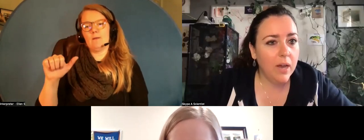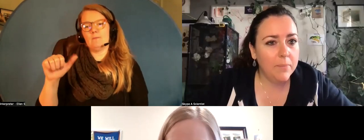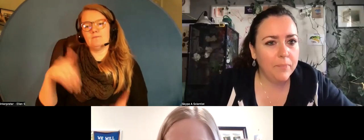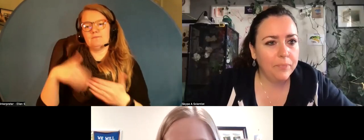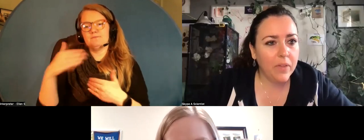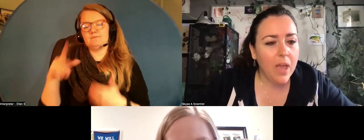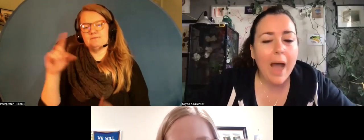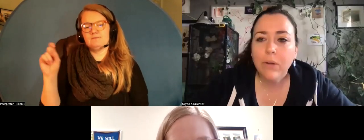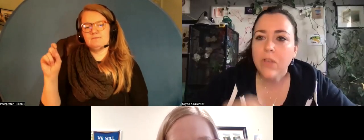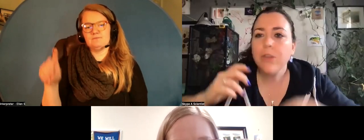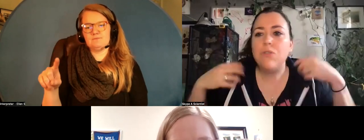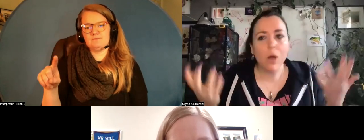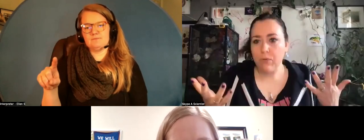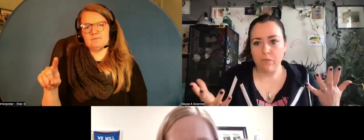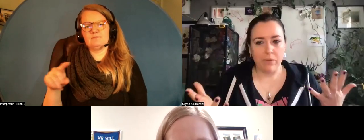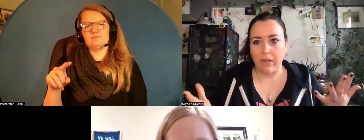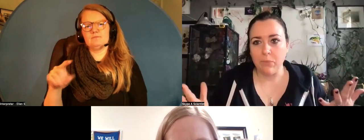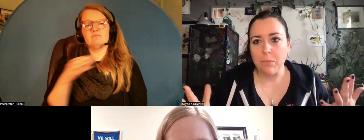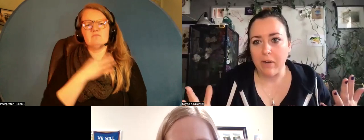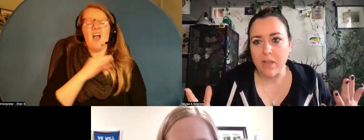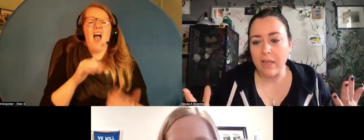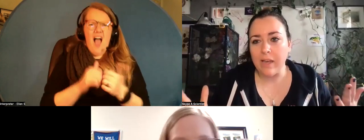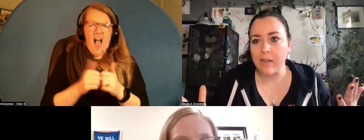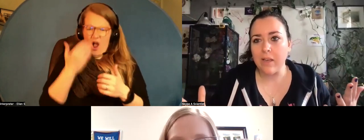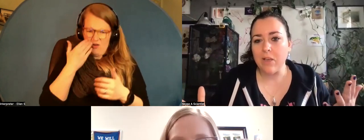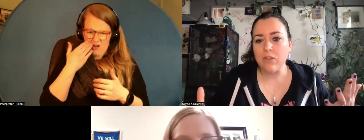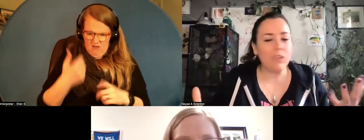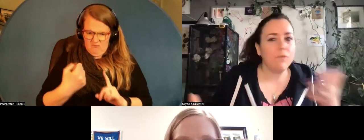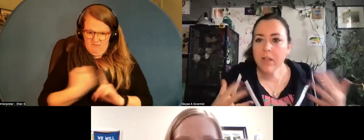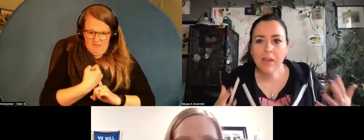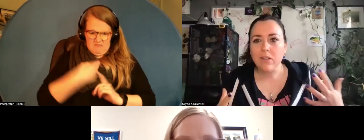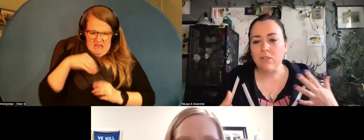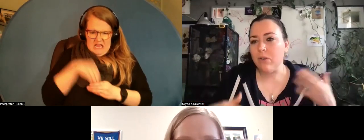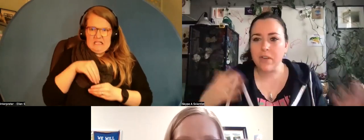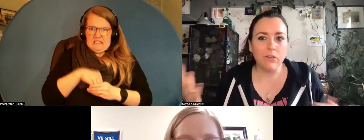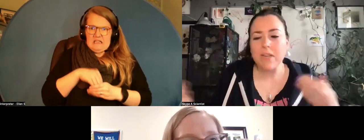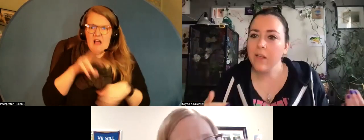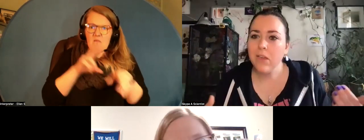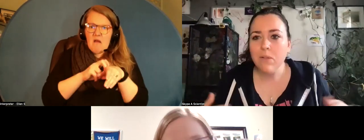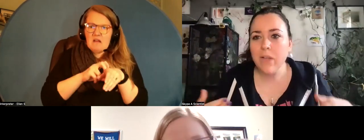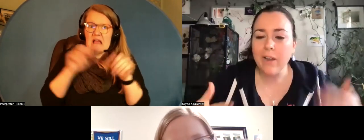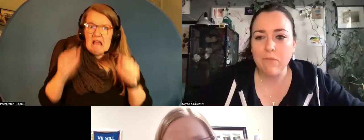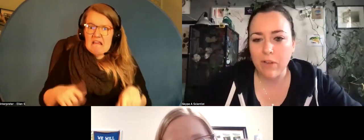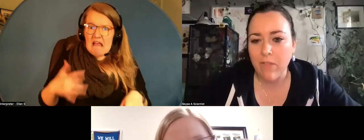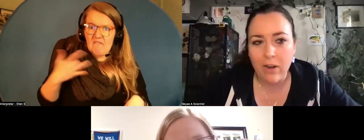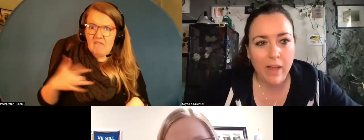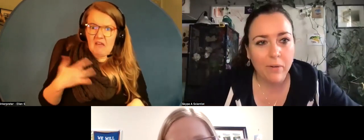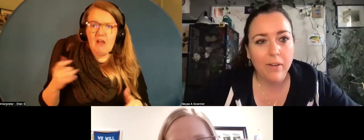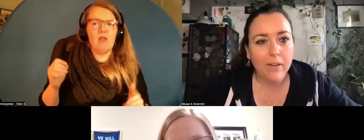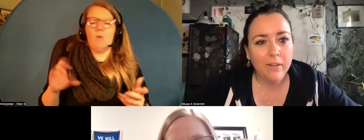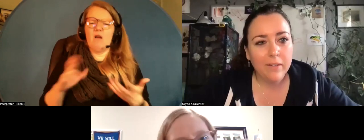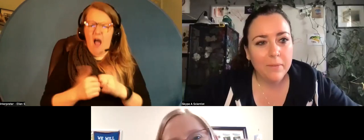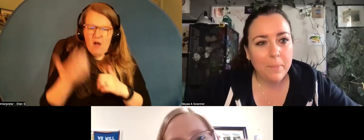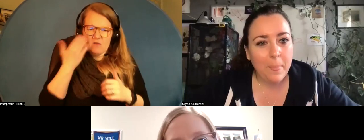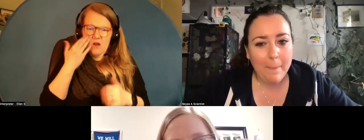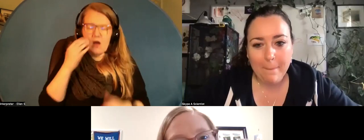question. How do you know that you've been infected with a parasite? Like, can you feel it? Do you go to the doctor and they tell you? Like, how do you figure that all out?